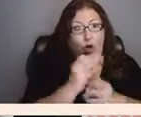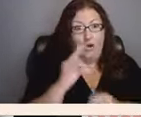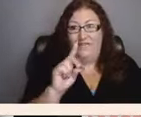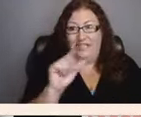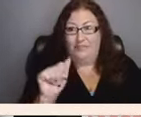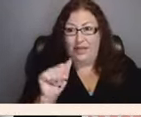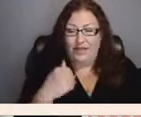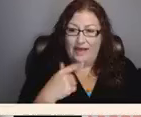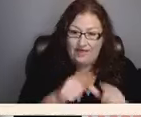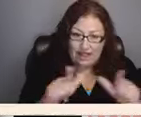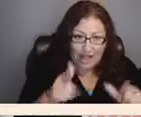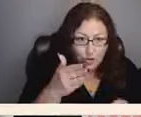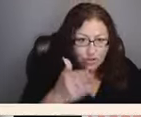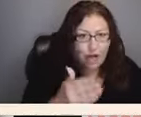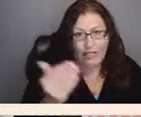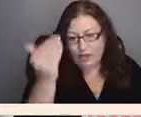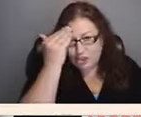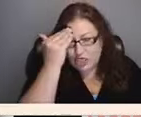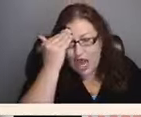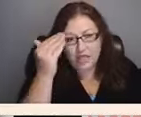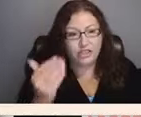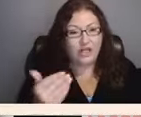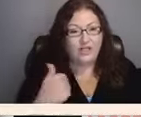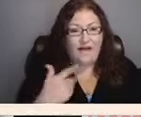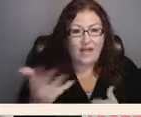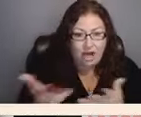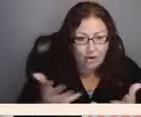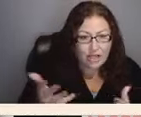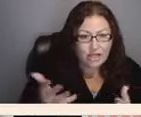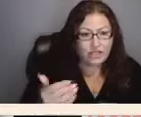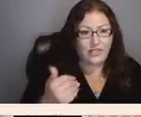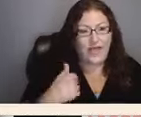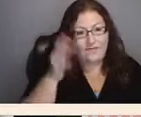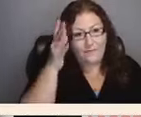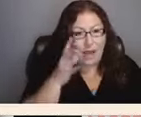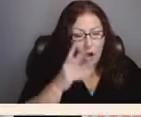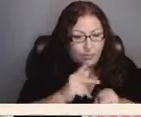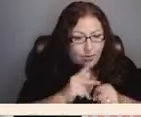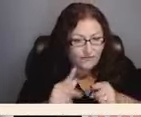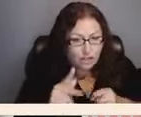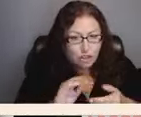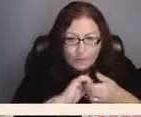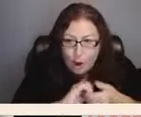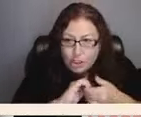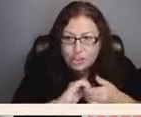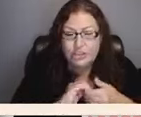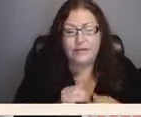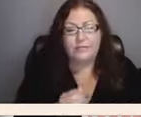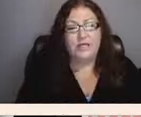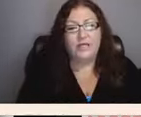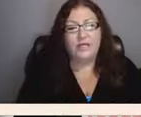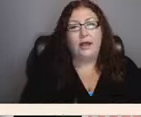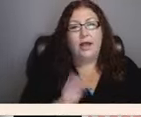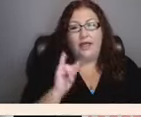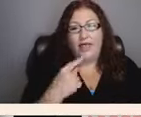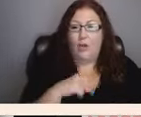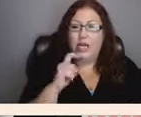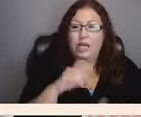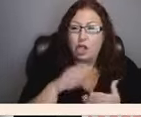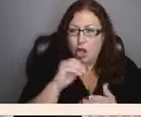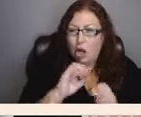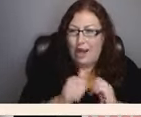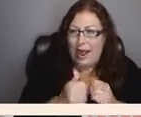there's knowledge, there's an interaction, there's parent professional partnerships that we need to learn how to navigate